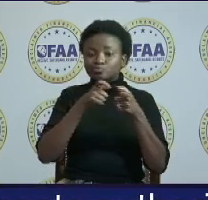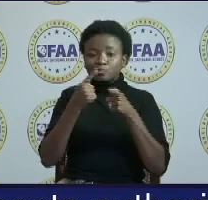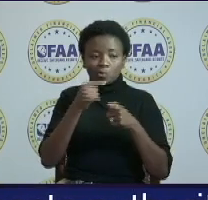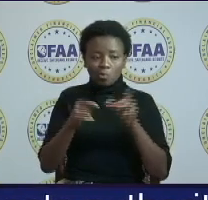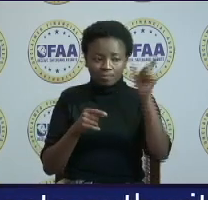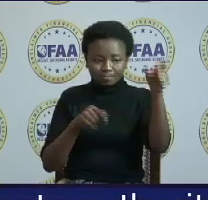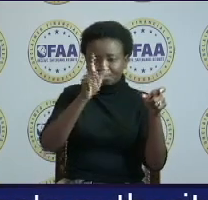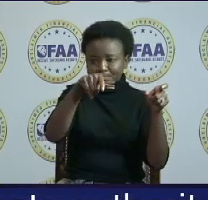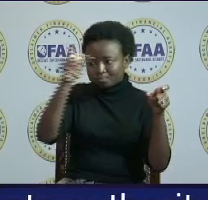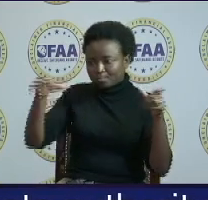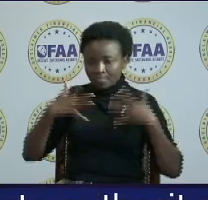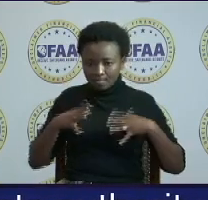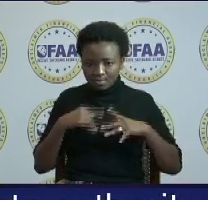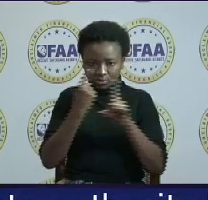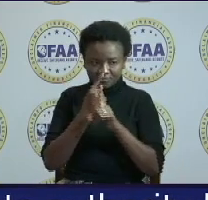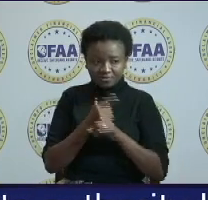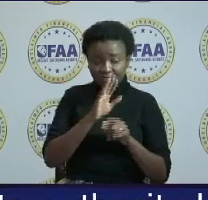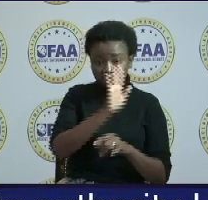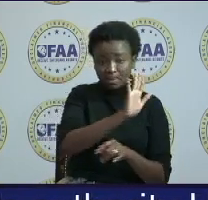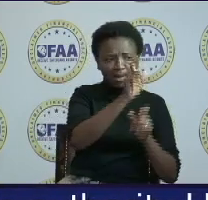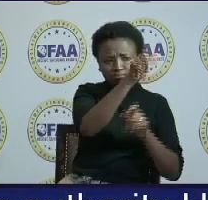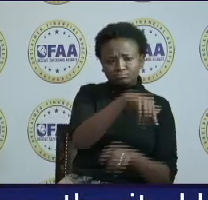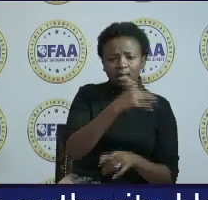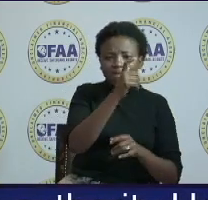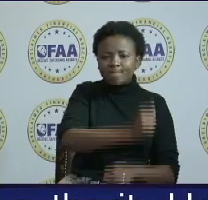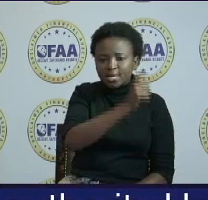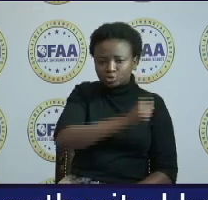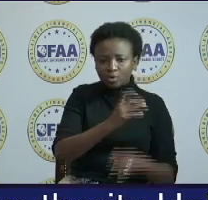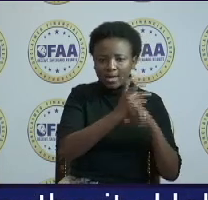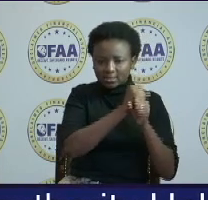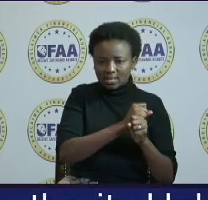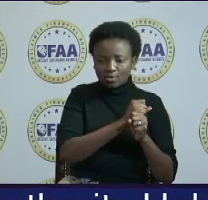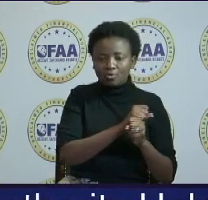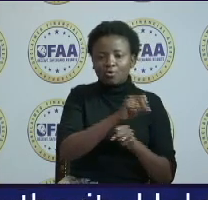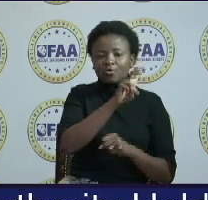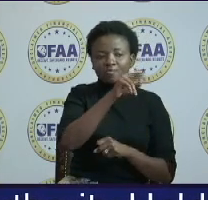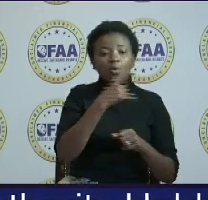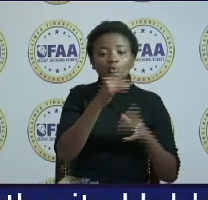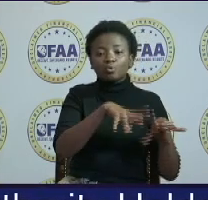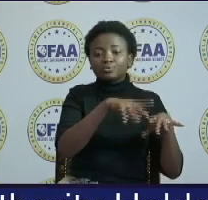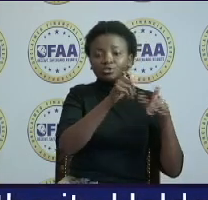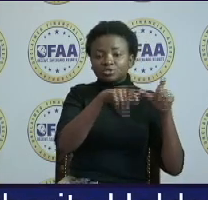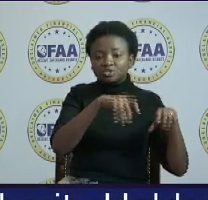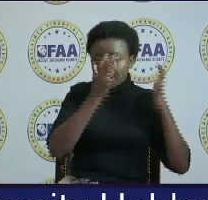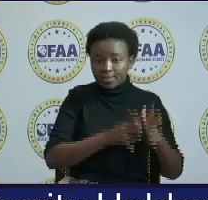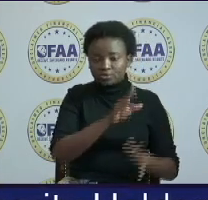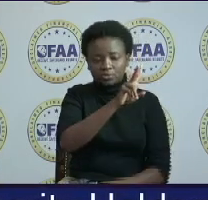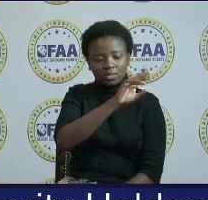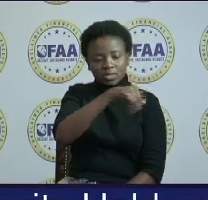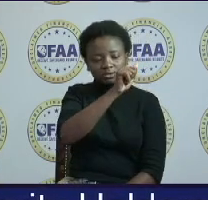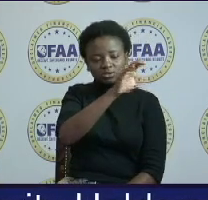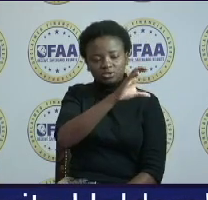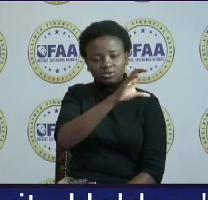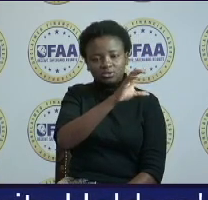from UFAA. We have the Pensions and SACO Insurance VIP Lounge, hosted by Jacob Kipturgo, who is